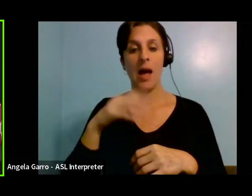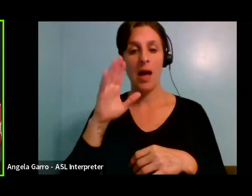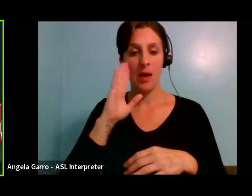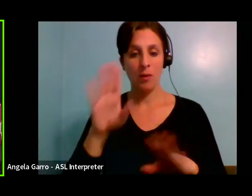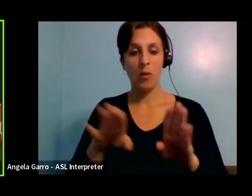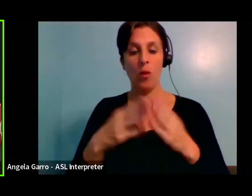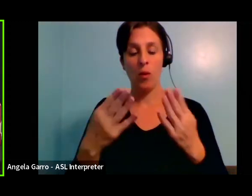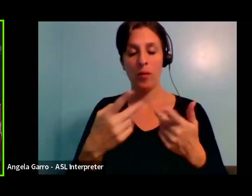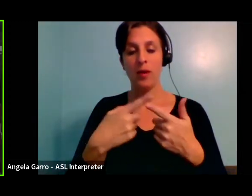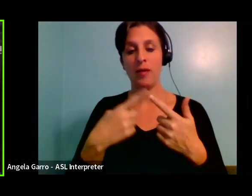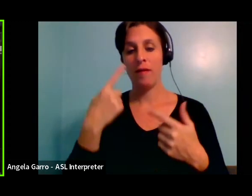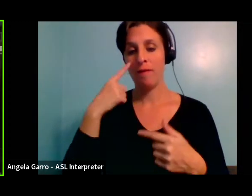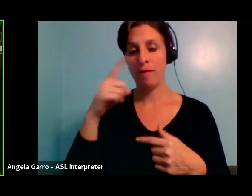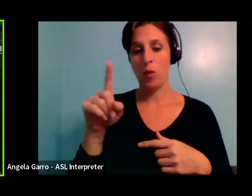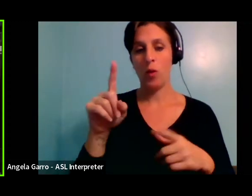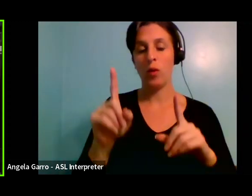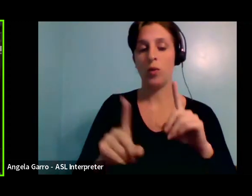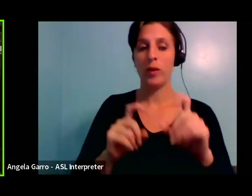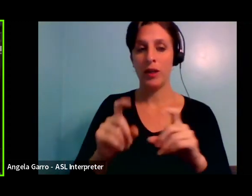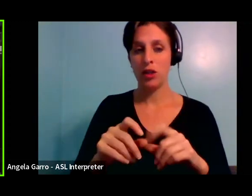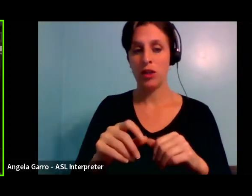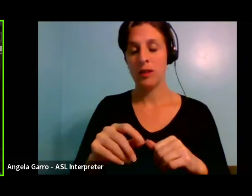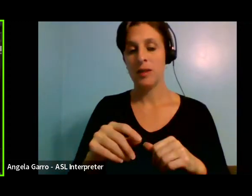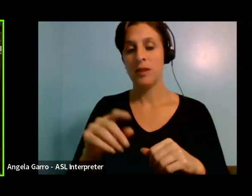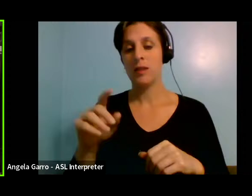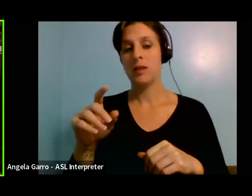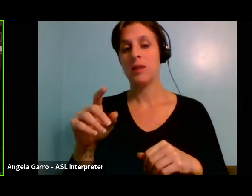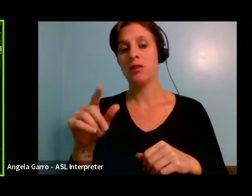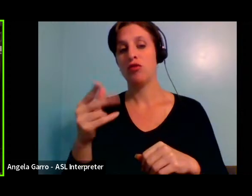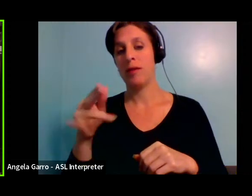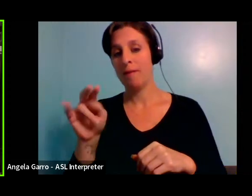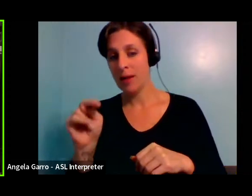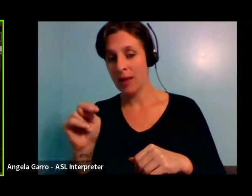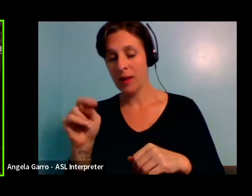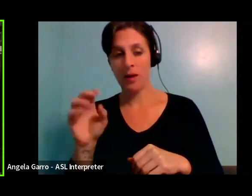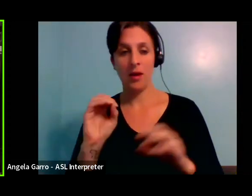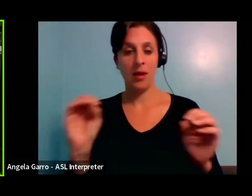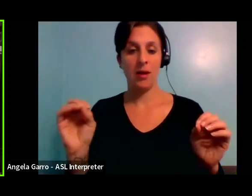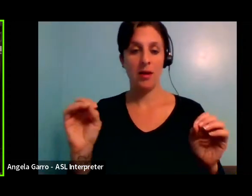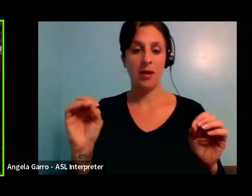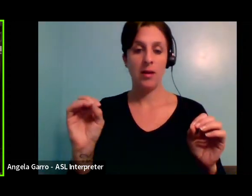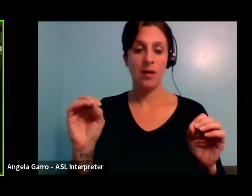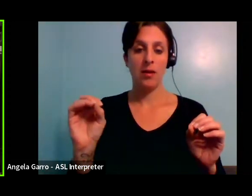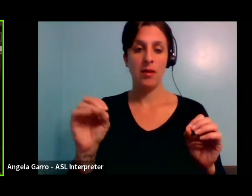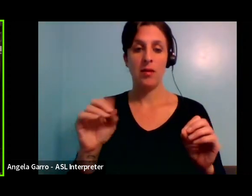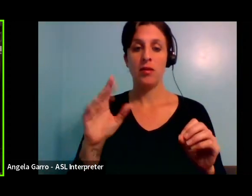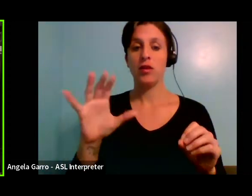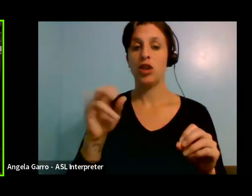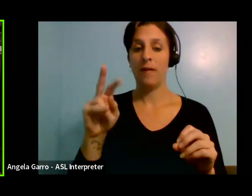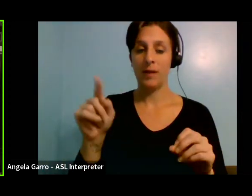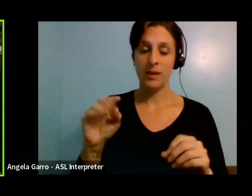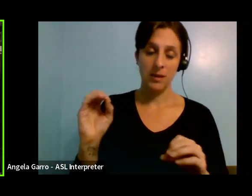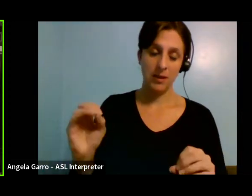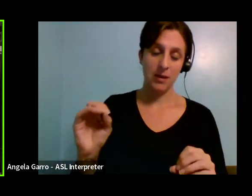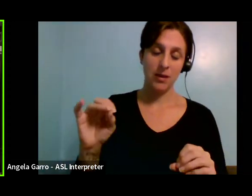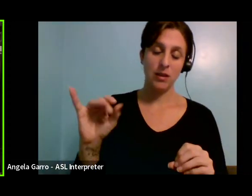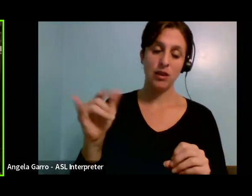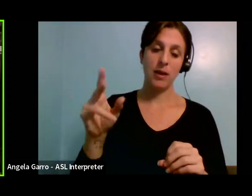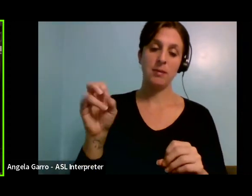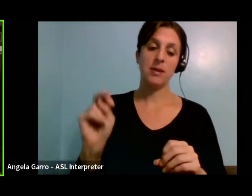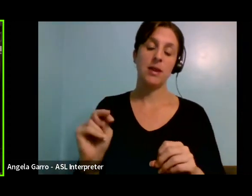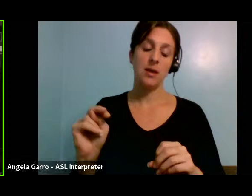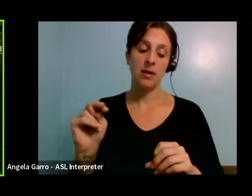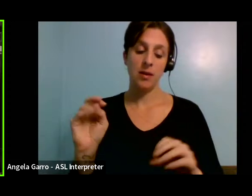for questions. Trustee Griffin, None. trustee Chavez, None. trustee Jacobson, None.